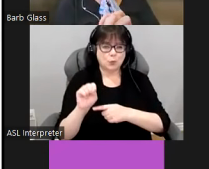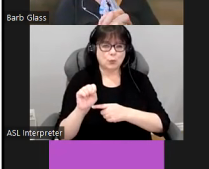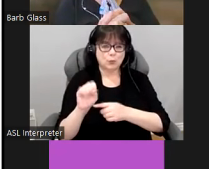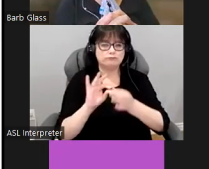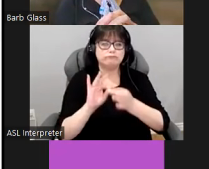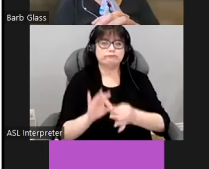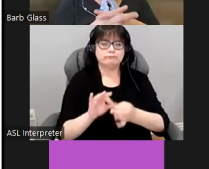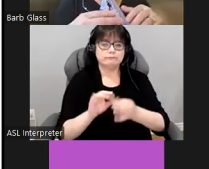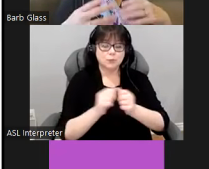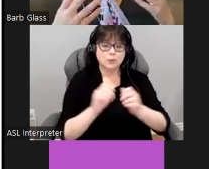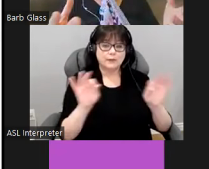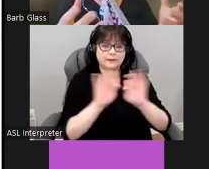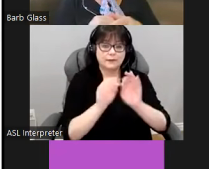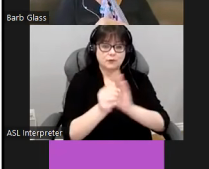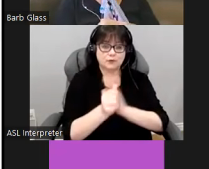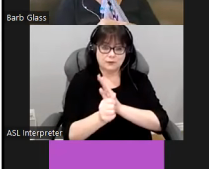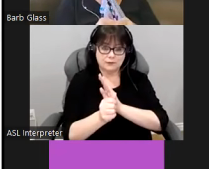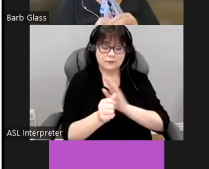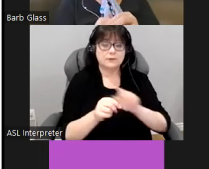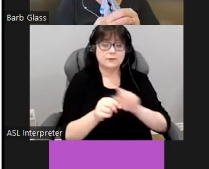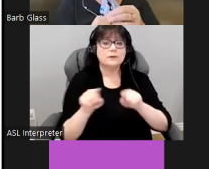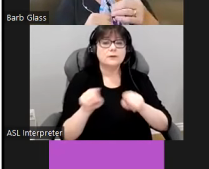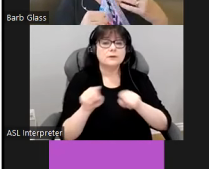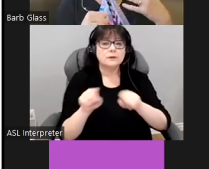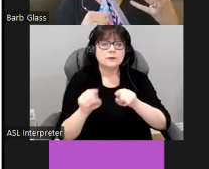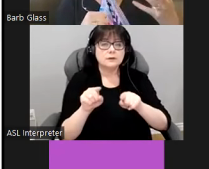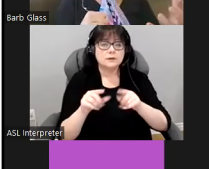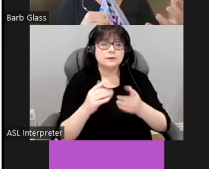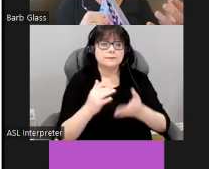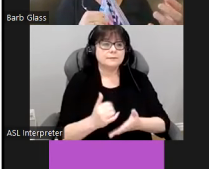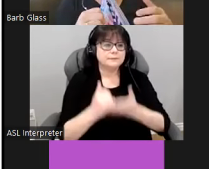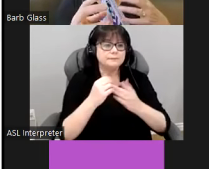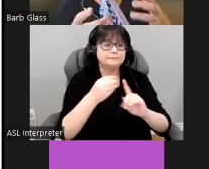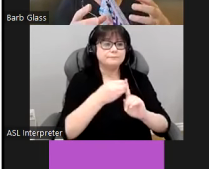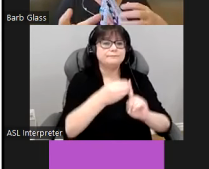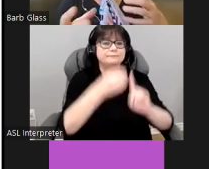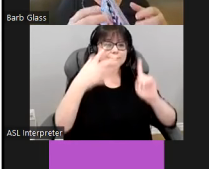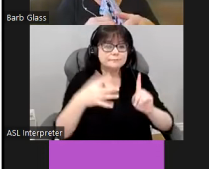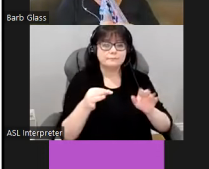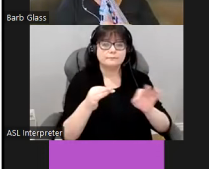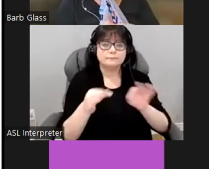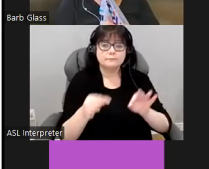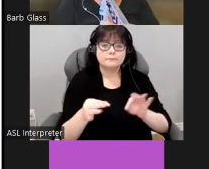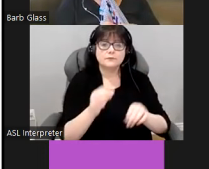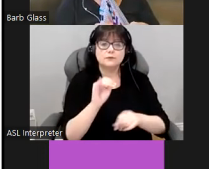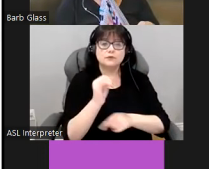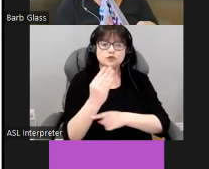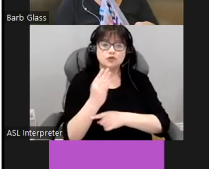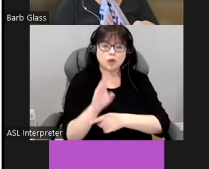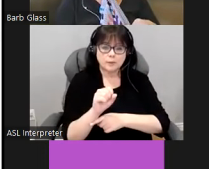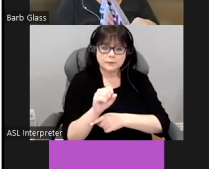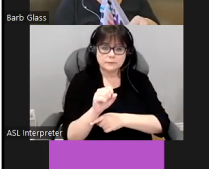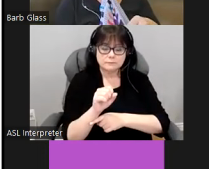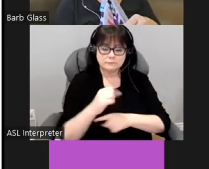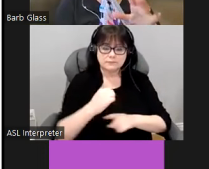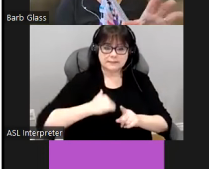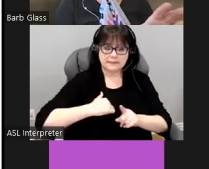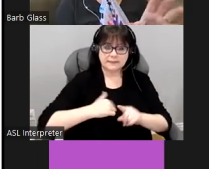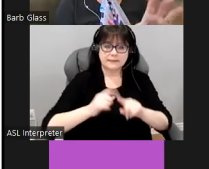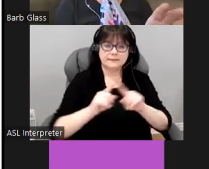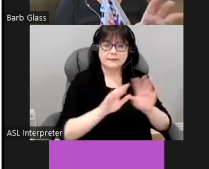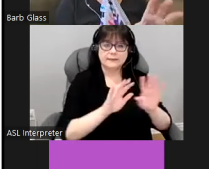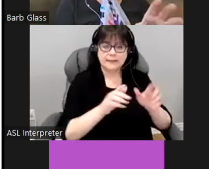the essential skills framework to describe different jobs and job categories in Canada. So